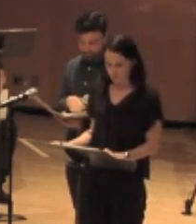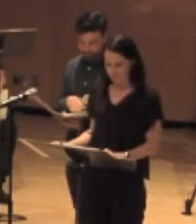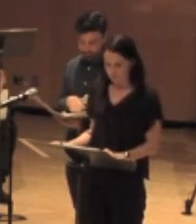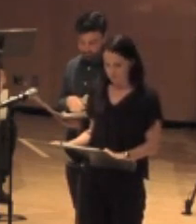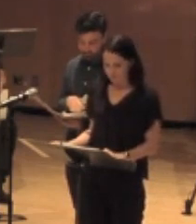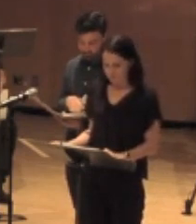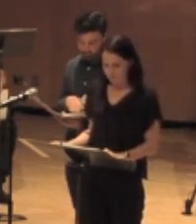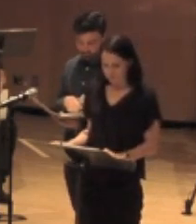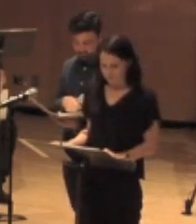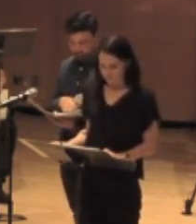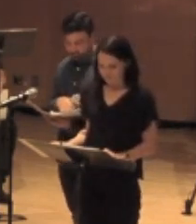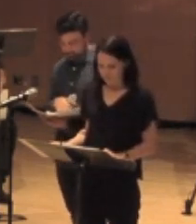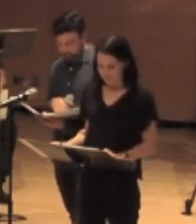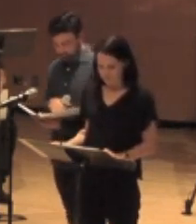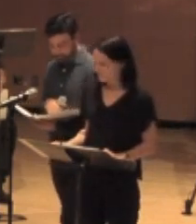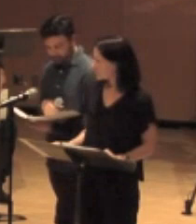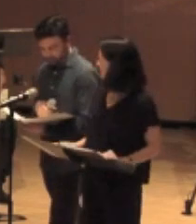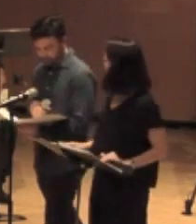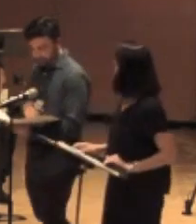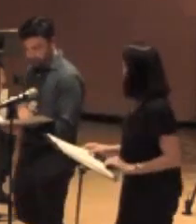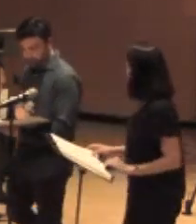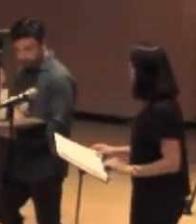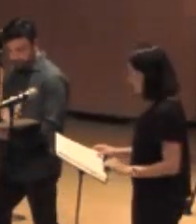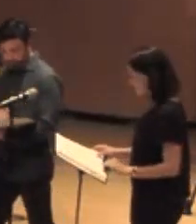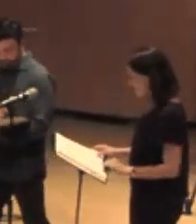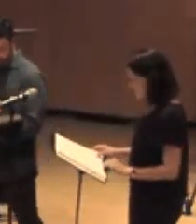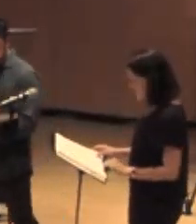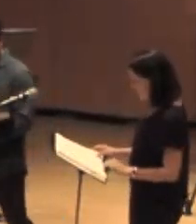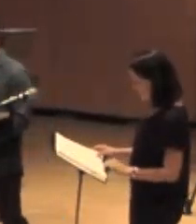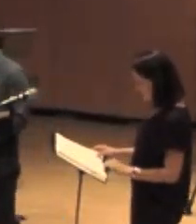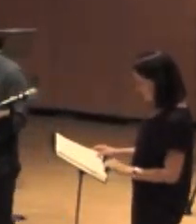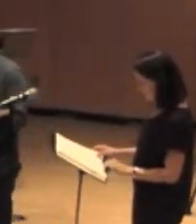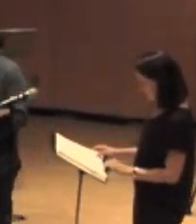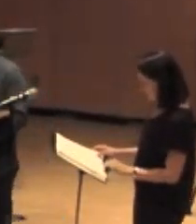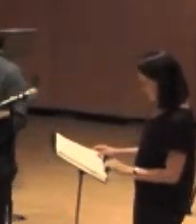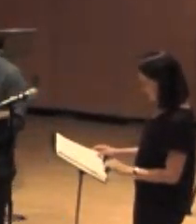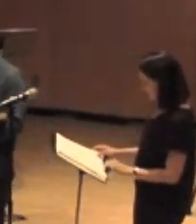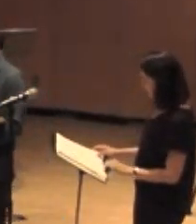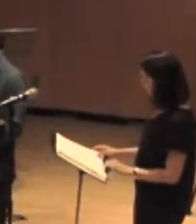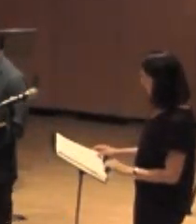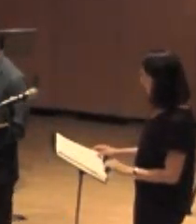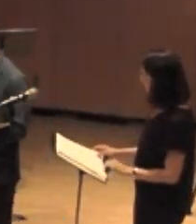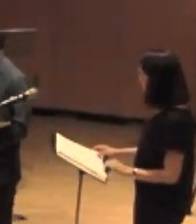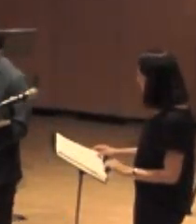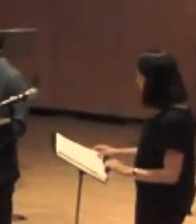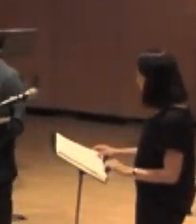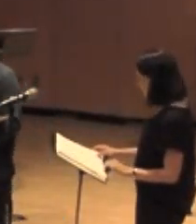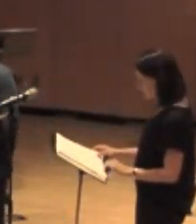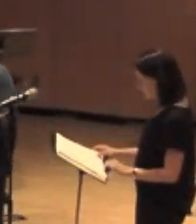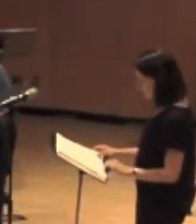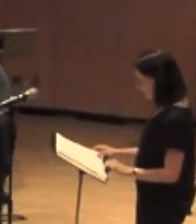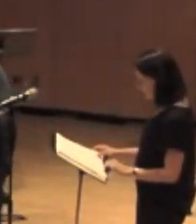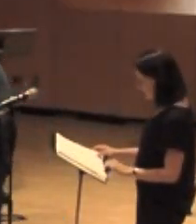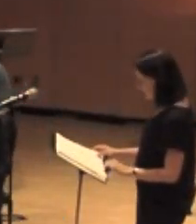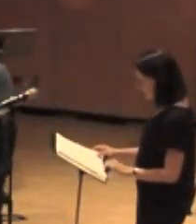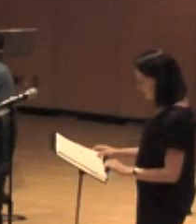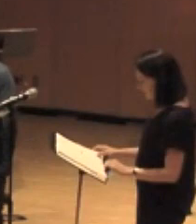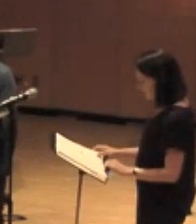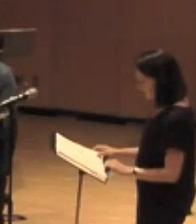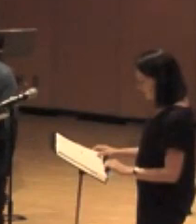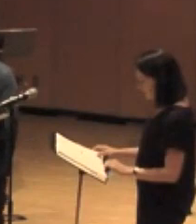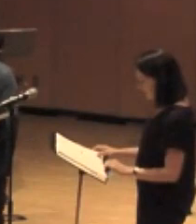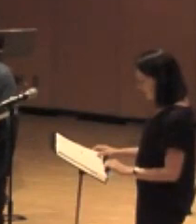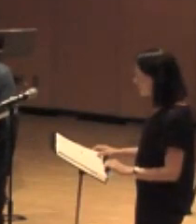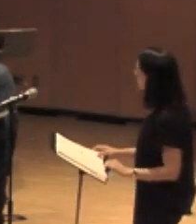away from them and she suddenly sees the friend nice to see you again yeah I've missed you you